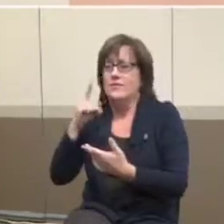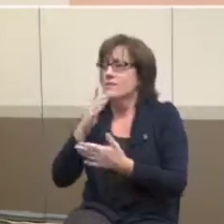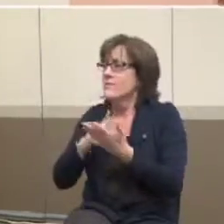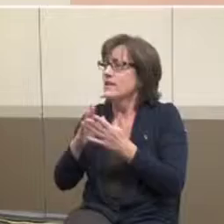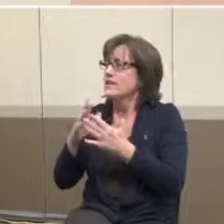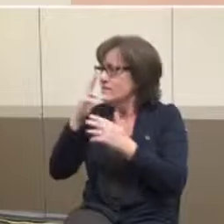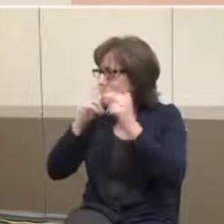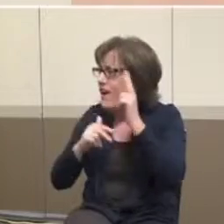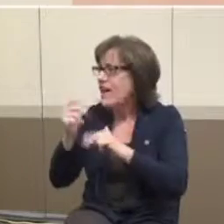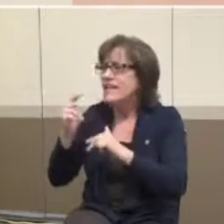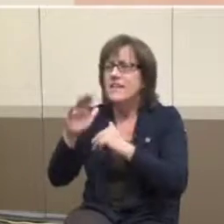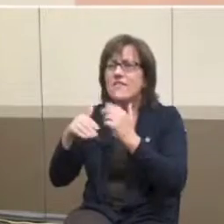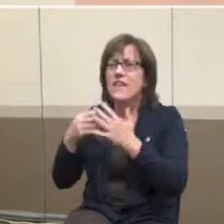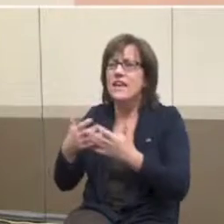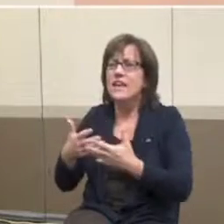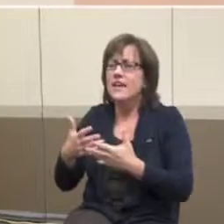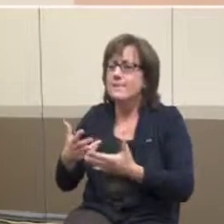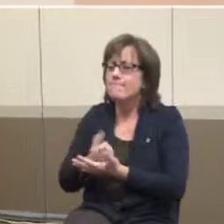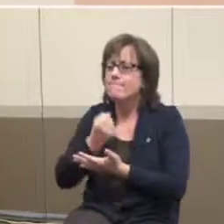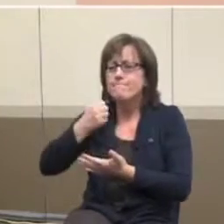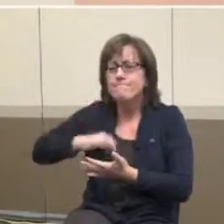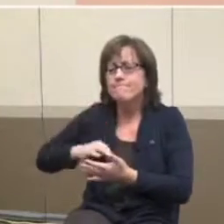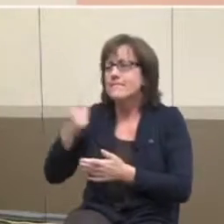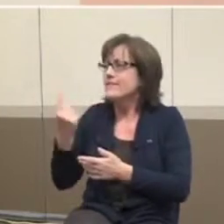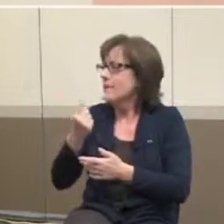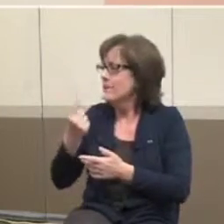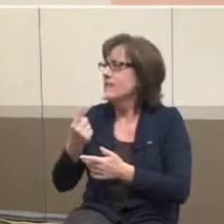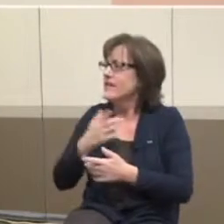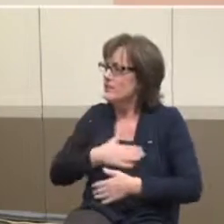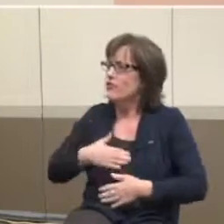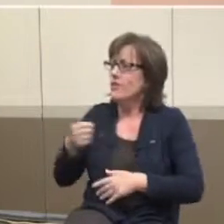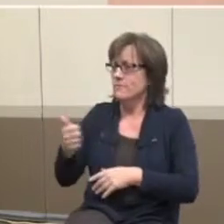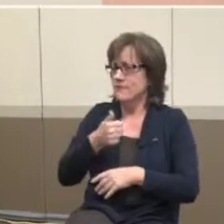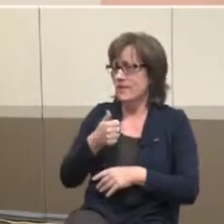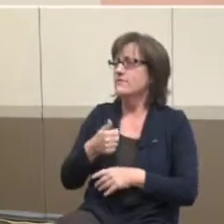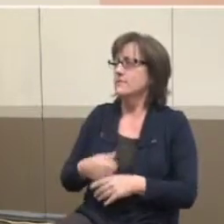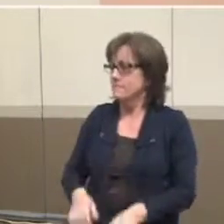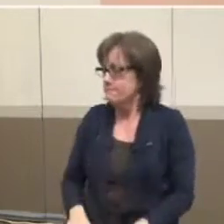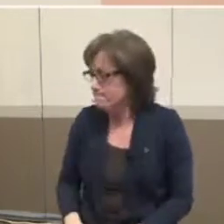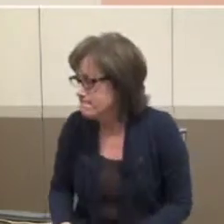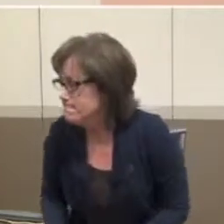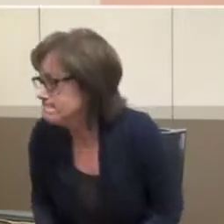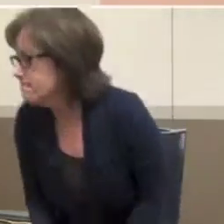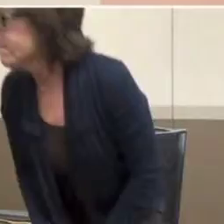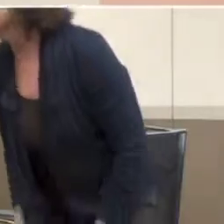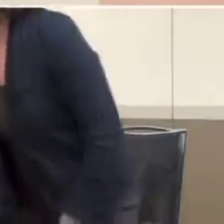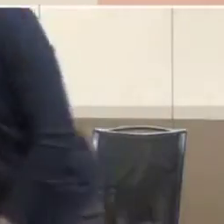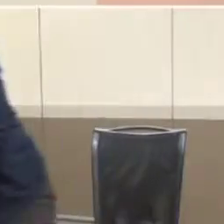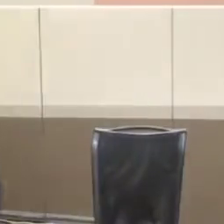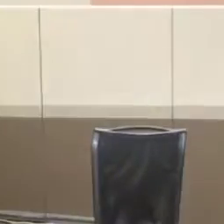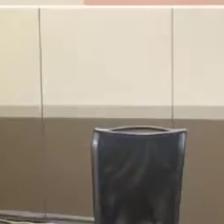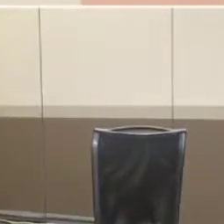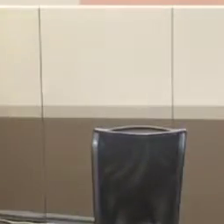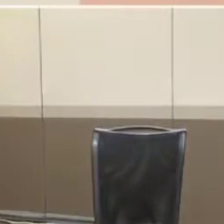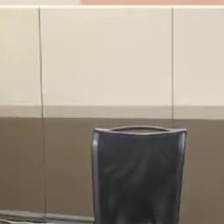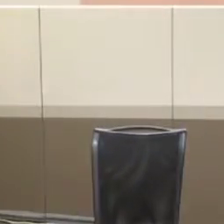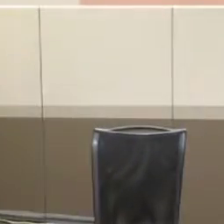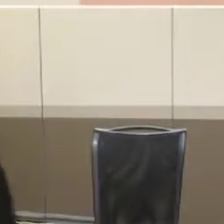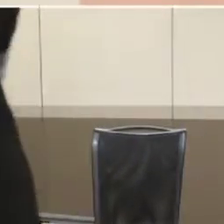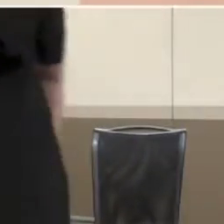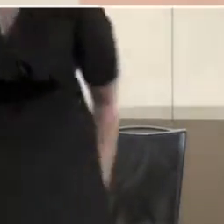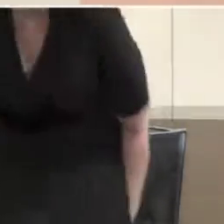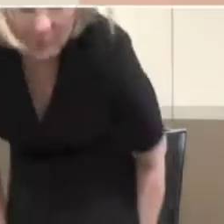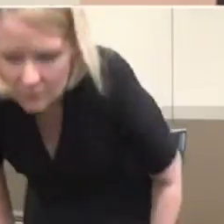feel like it's fun and they get something out of it, and they enjoy themselves. Help participants to play music